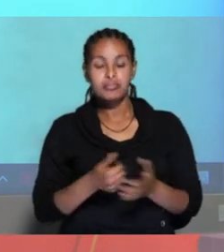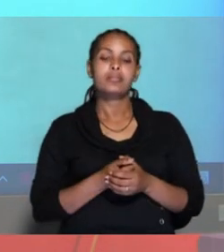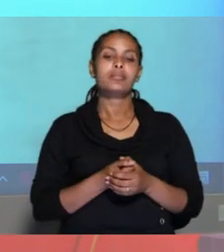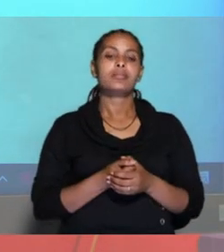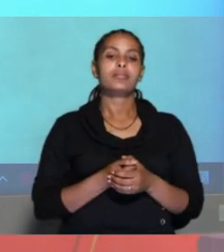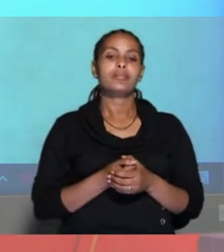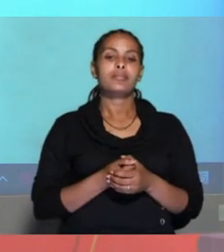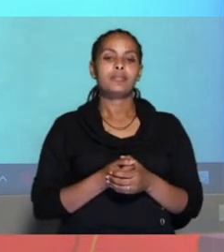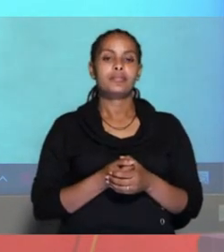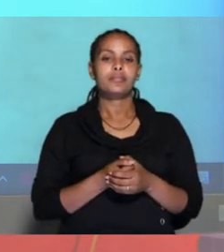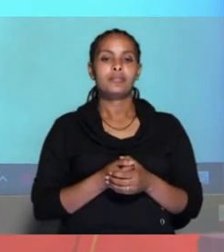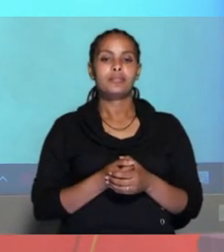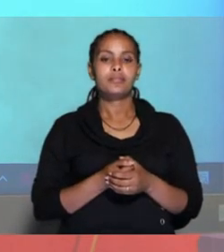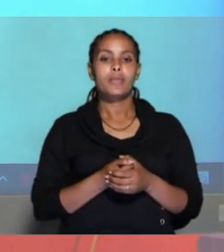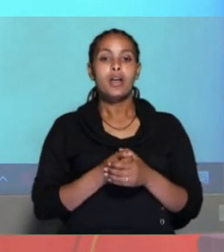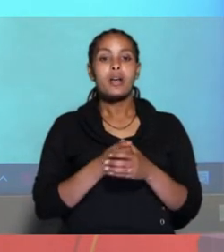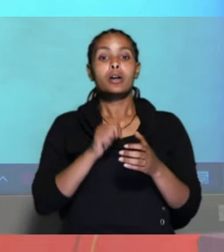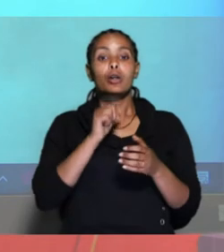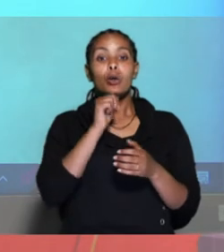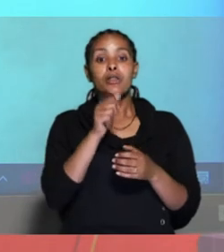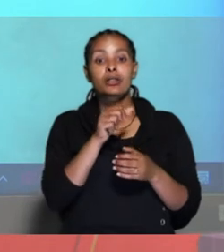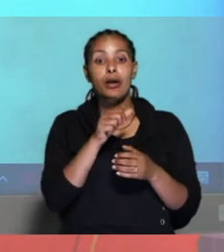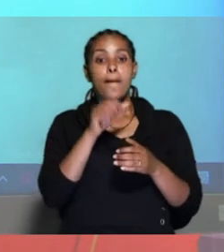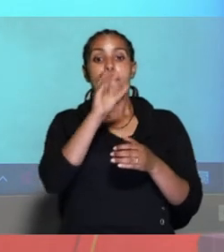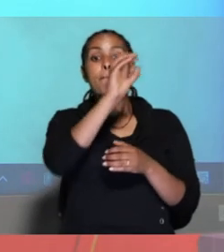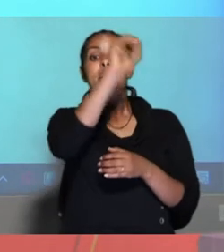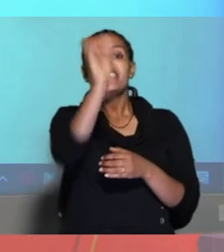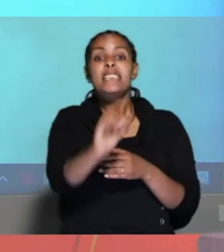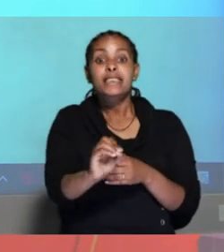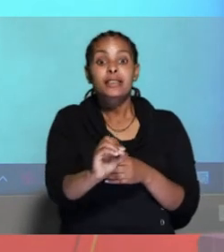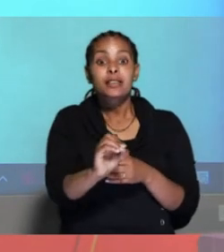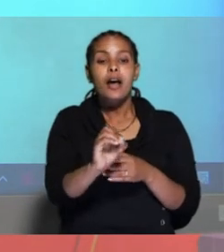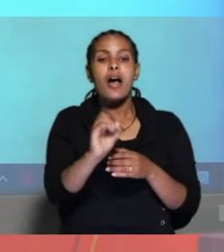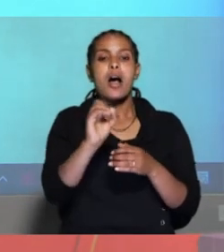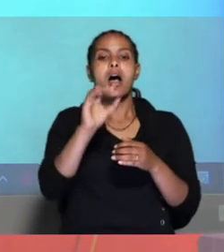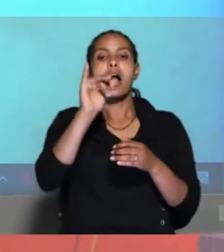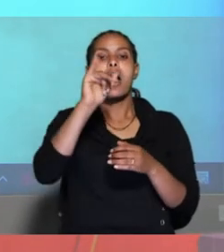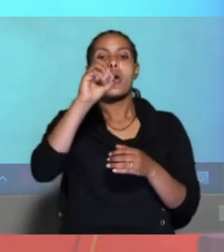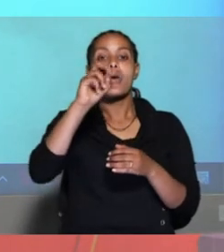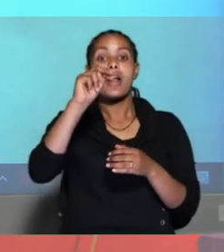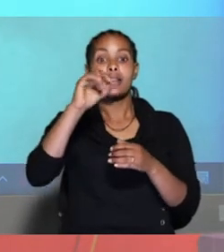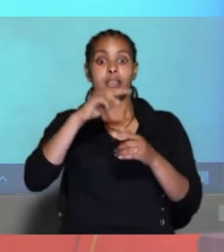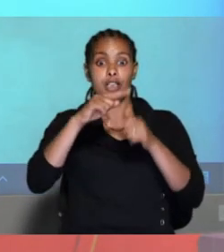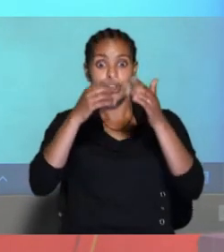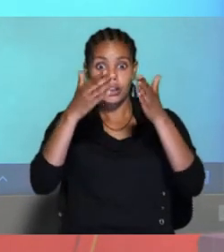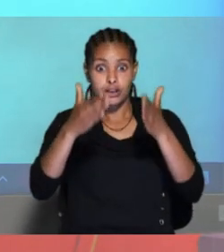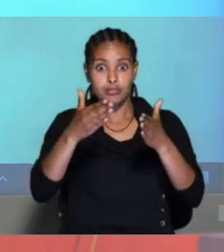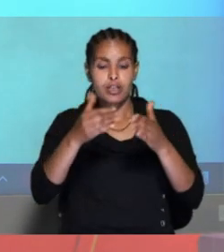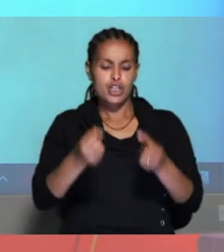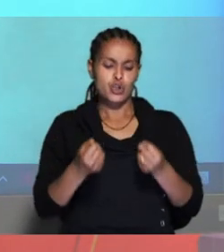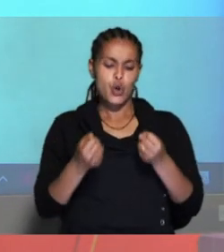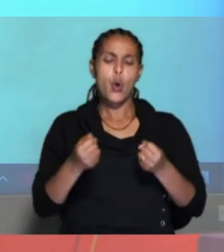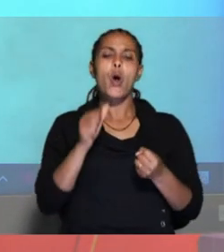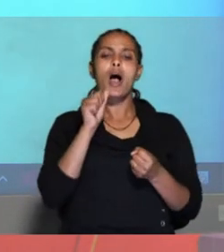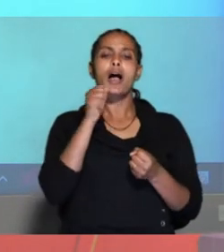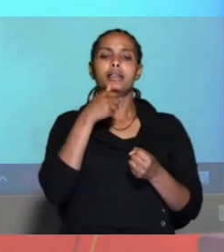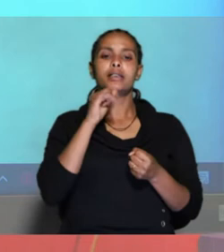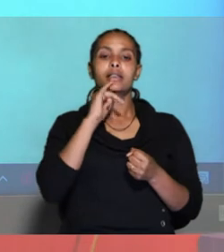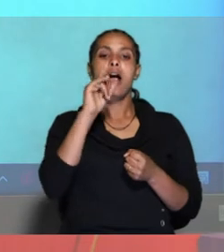a weak acid. Note that percent ionization for most strong acids